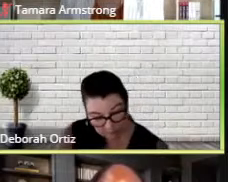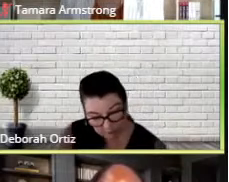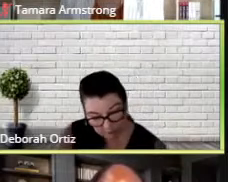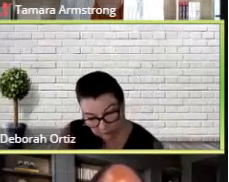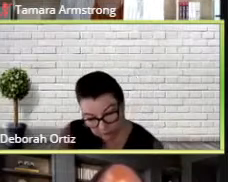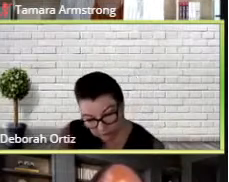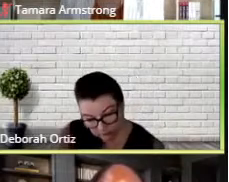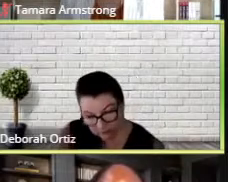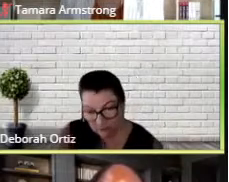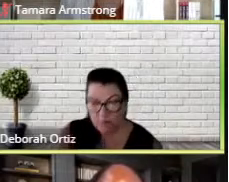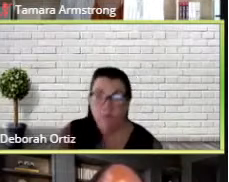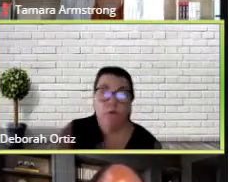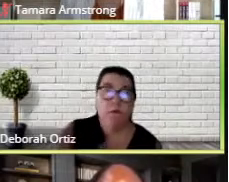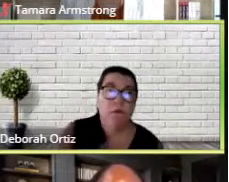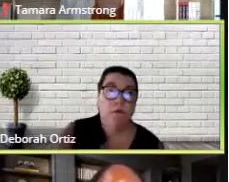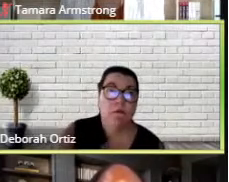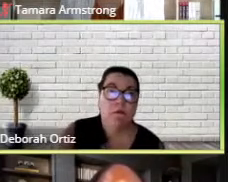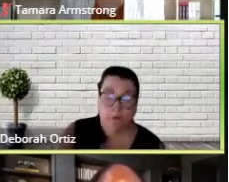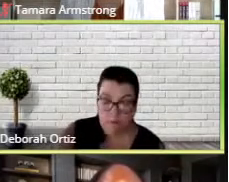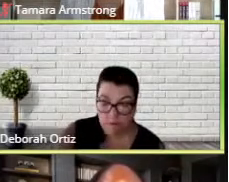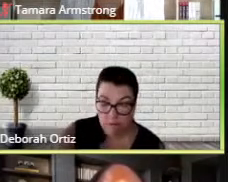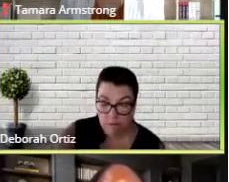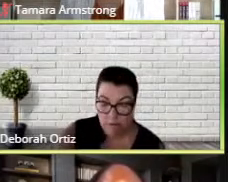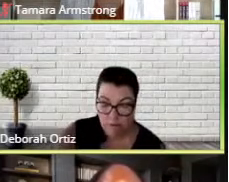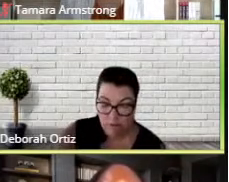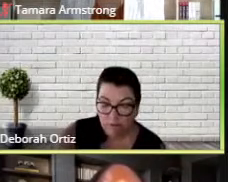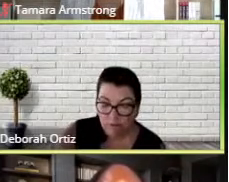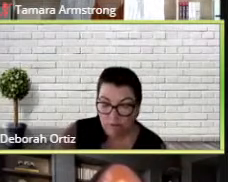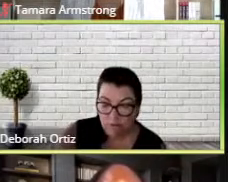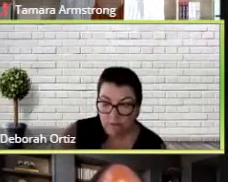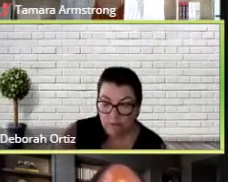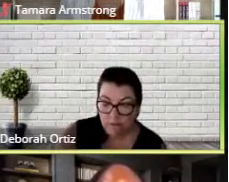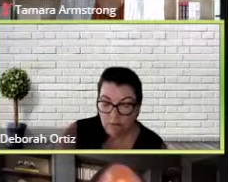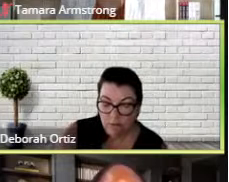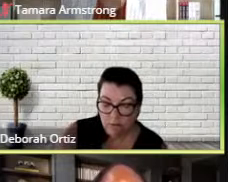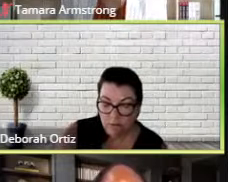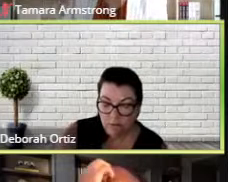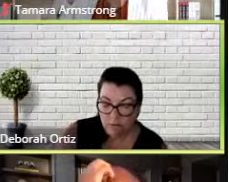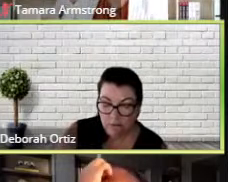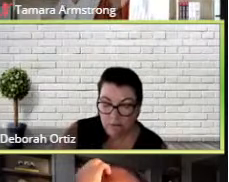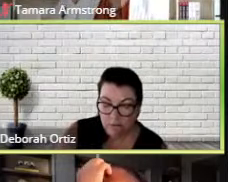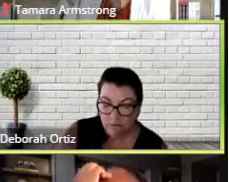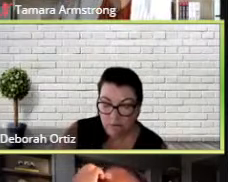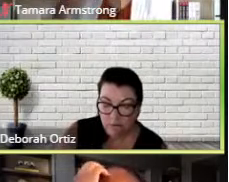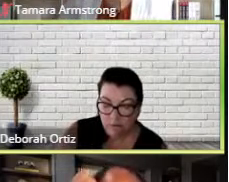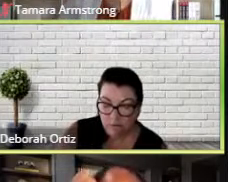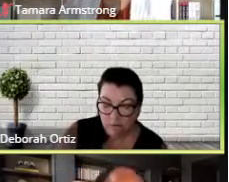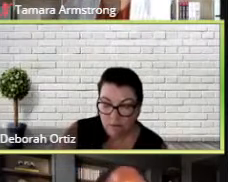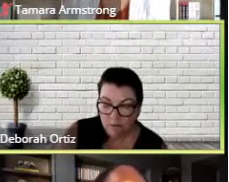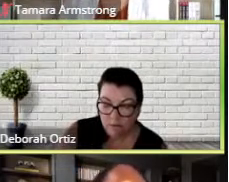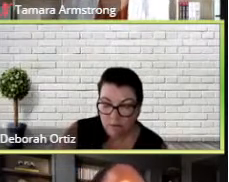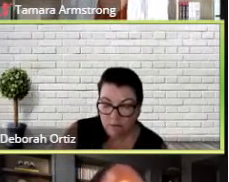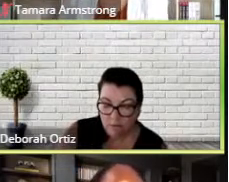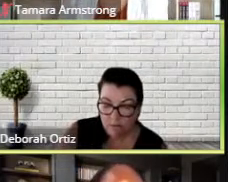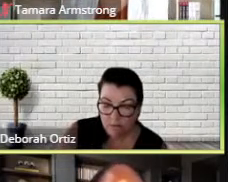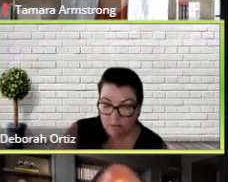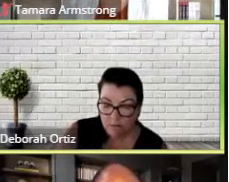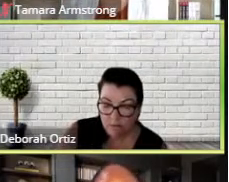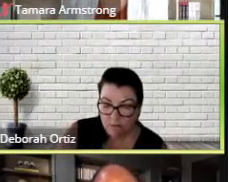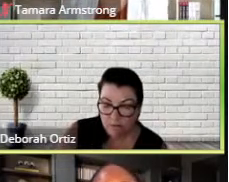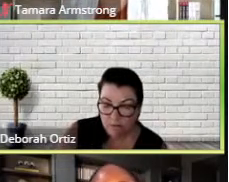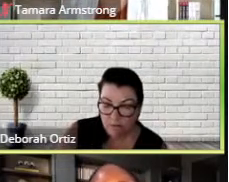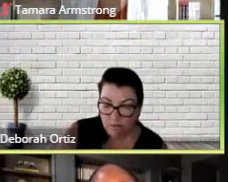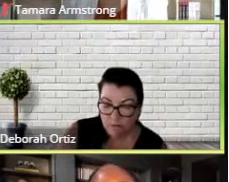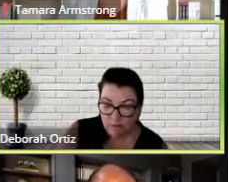have a constitution to uphold. So I really pray that you guys will do the right thing and show some emotion. These board members are very,